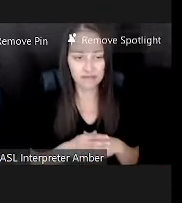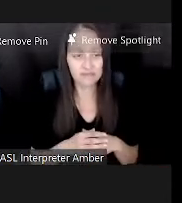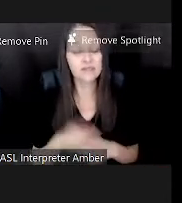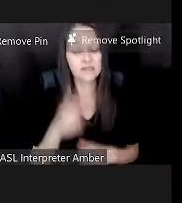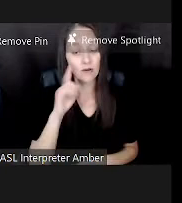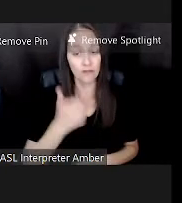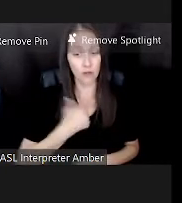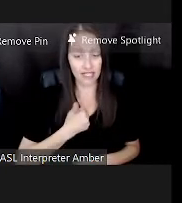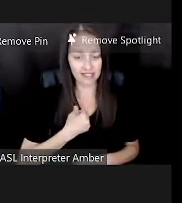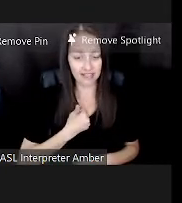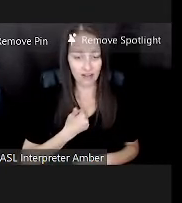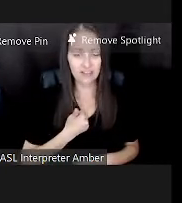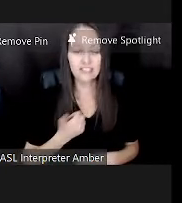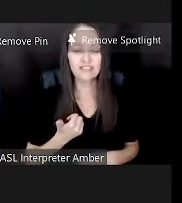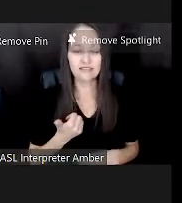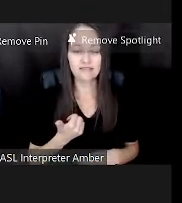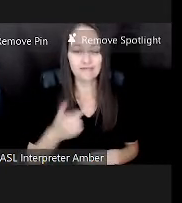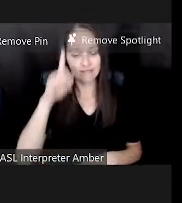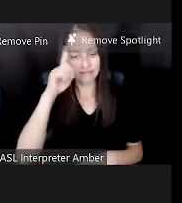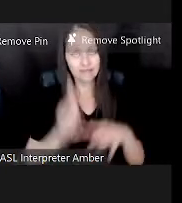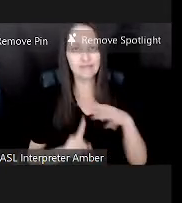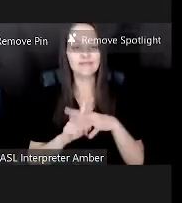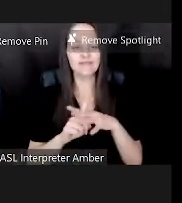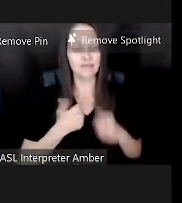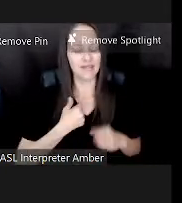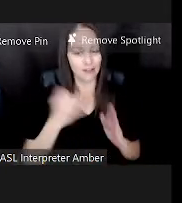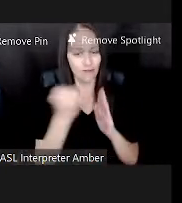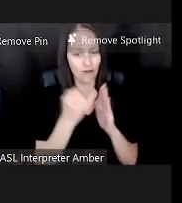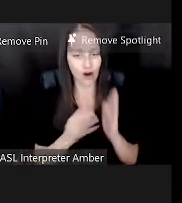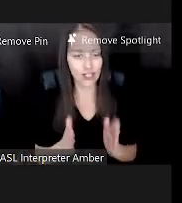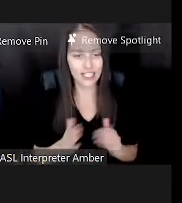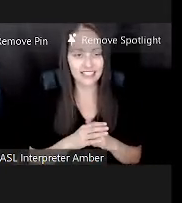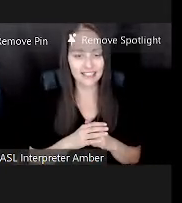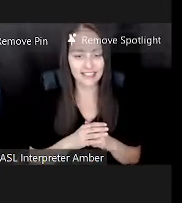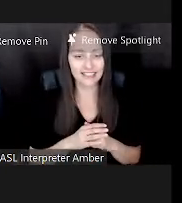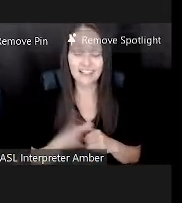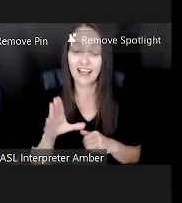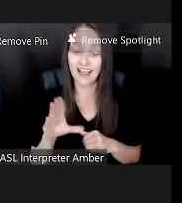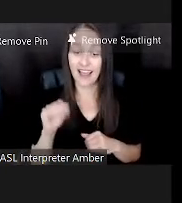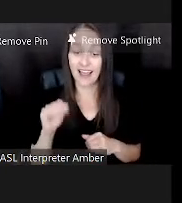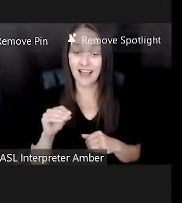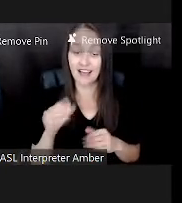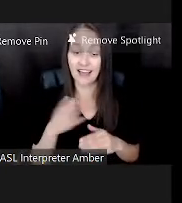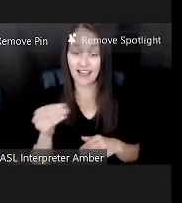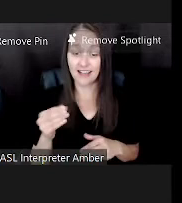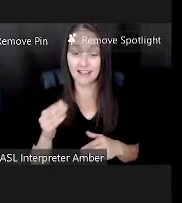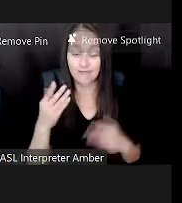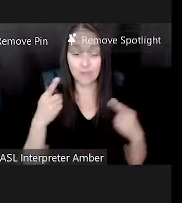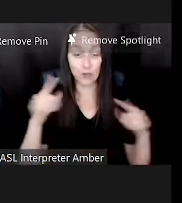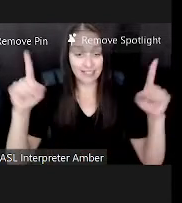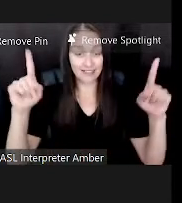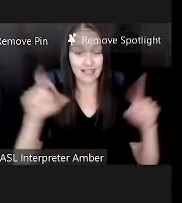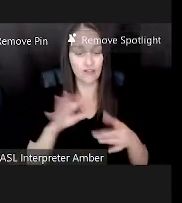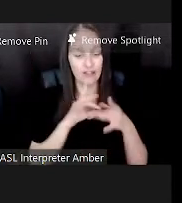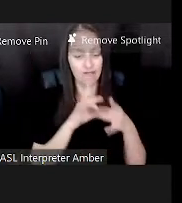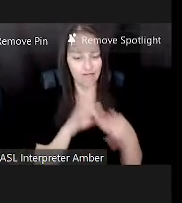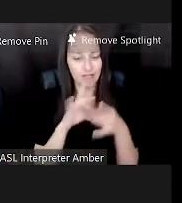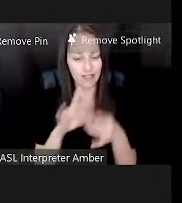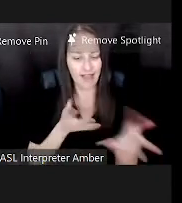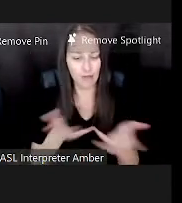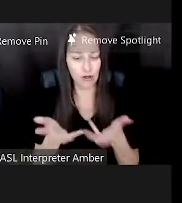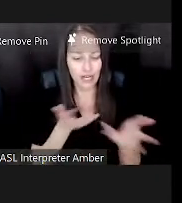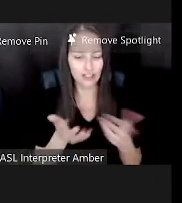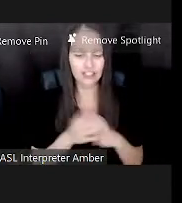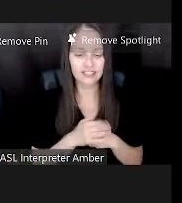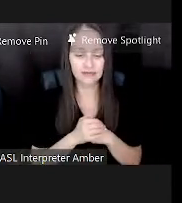me realizing that I was an artist that was more effective at finding form if I was in collaboration, mm-hmm. and then finding that the relationships that one